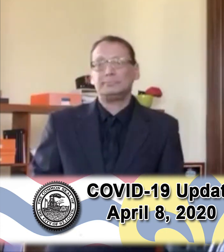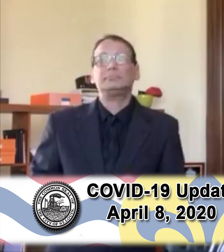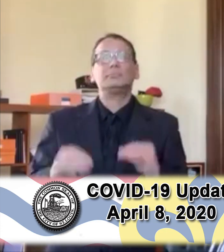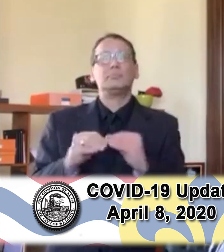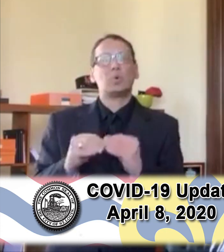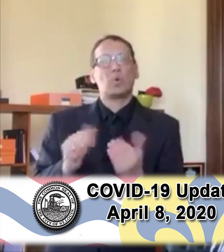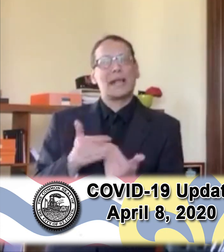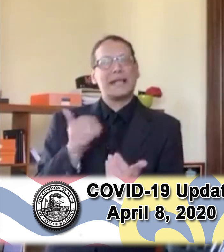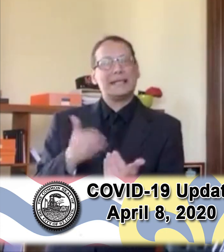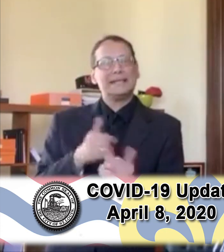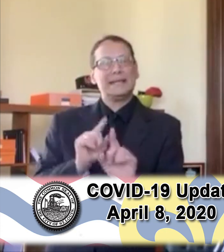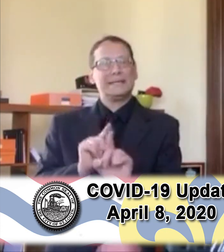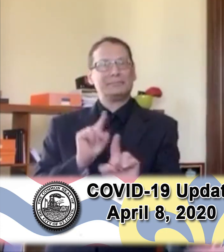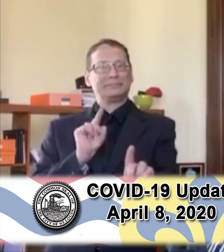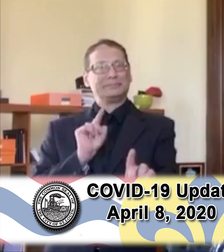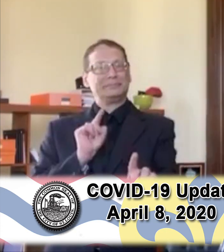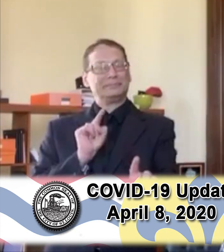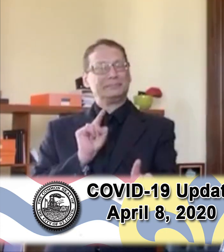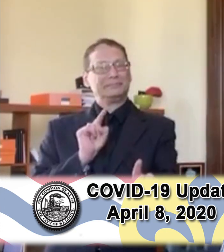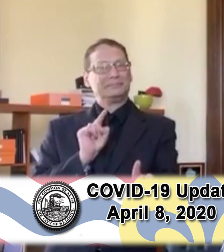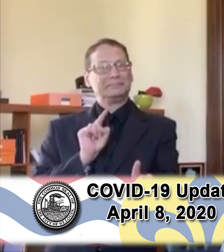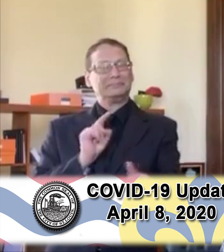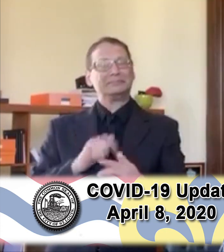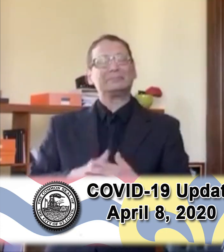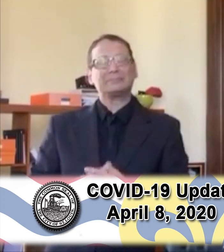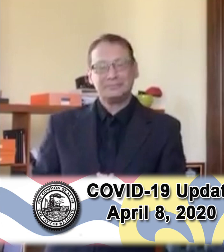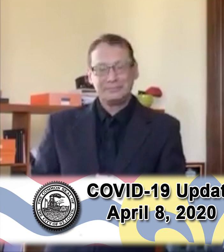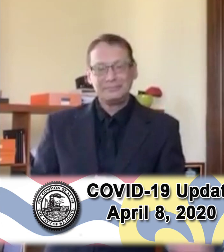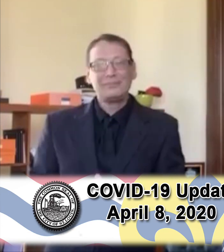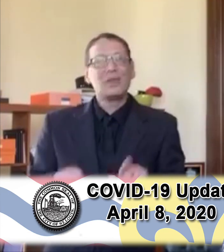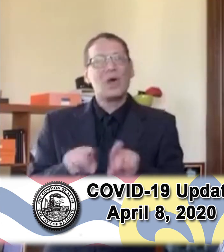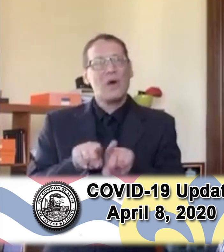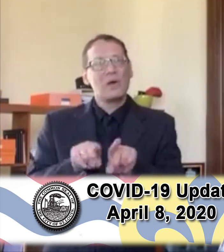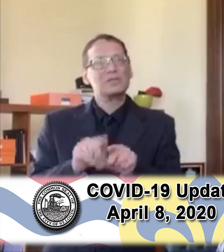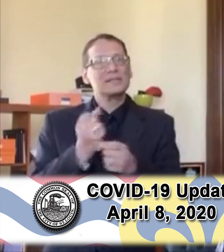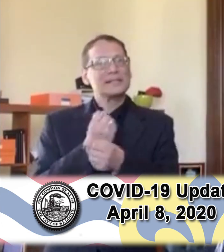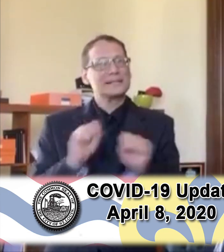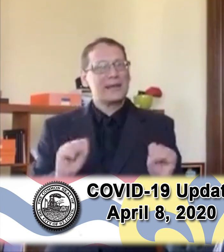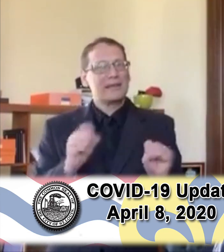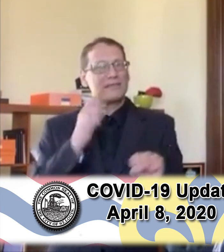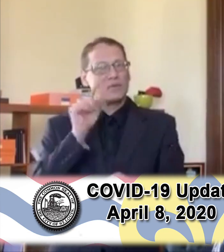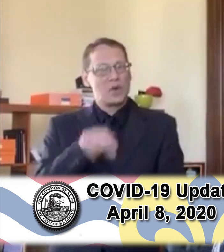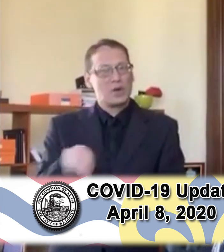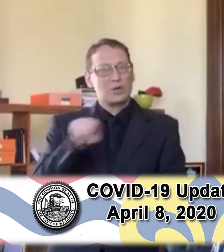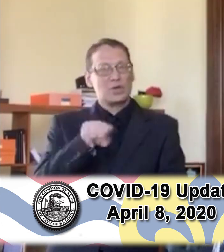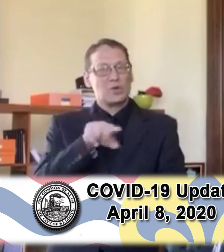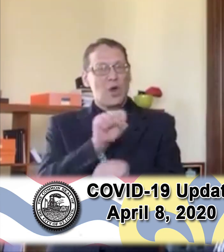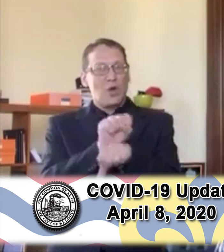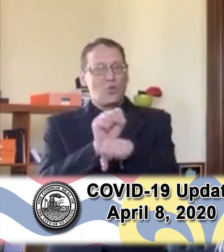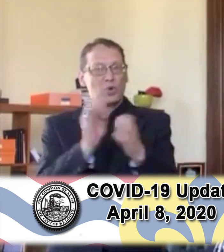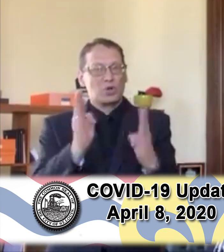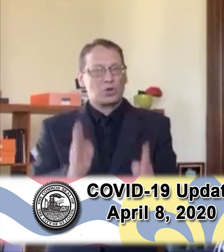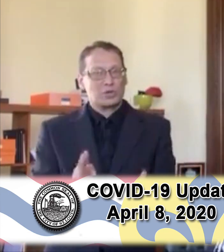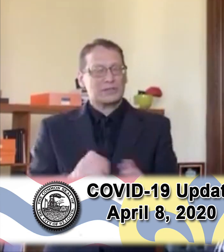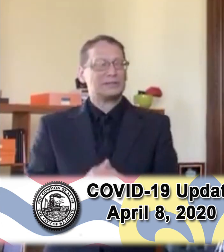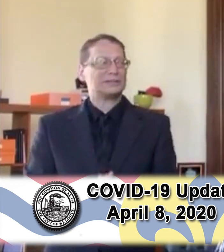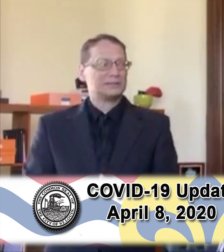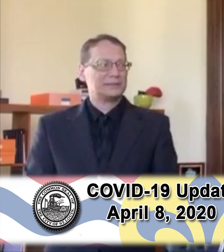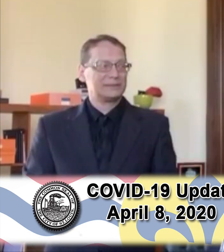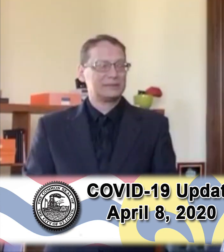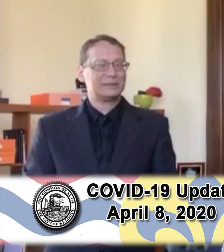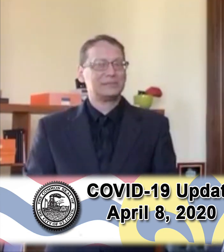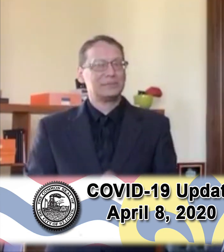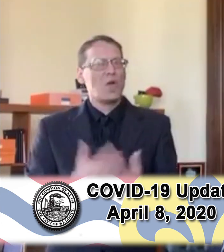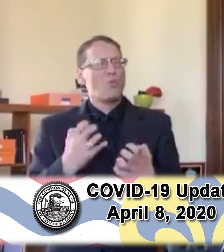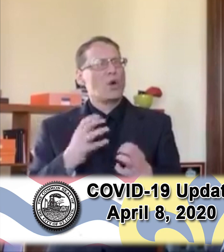to socially distance, and it's safer for you and for the workers in the grocery store. So I want to